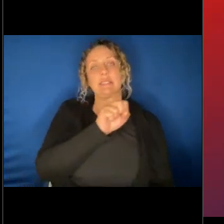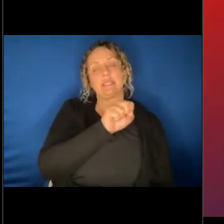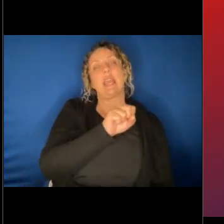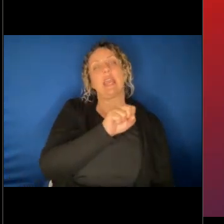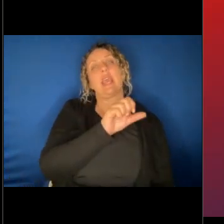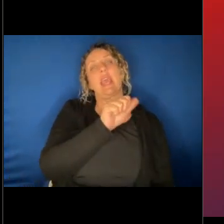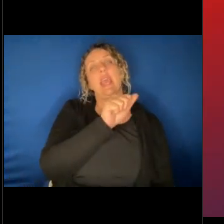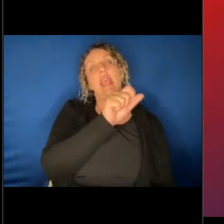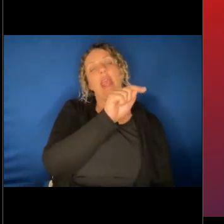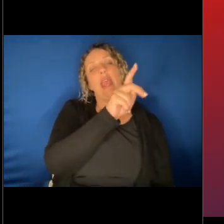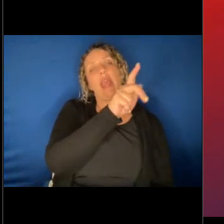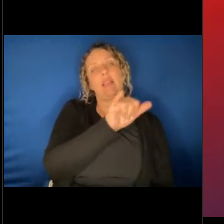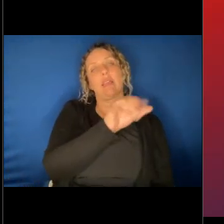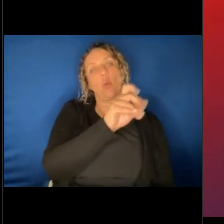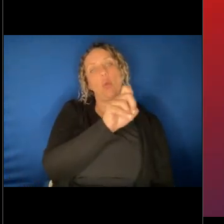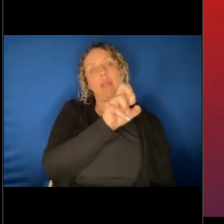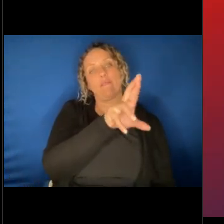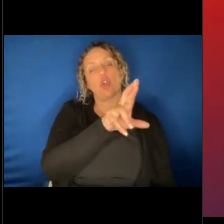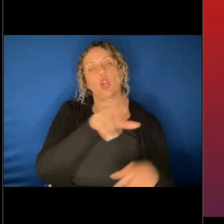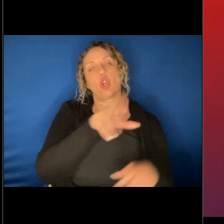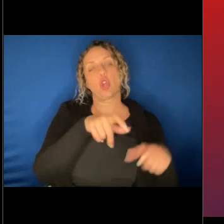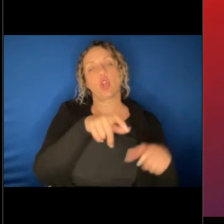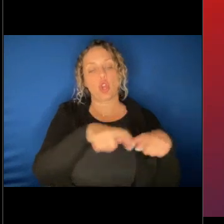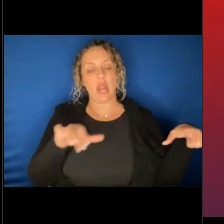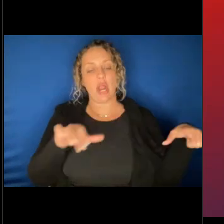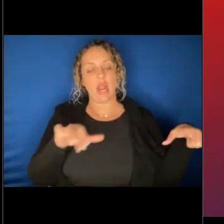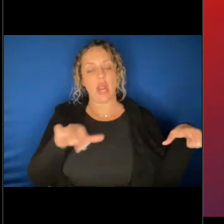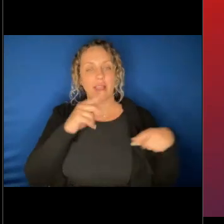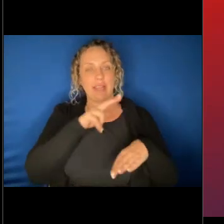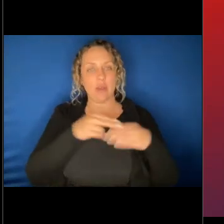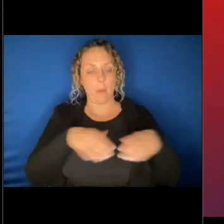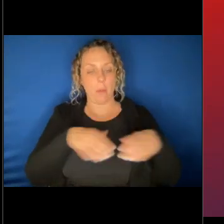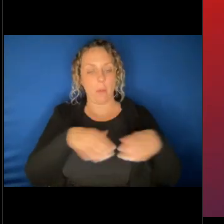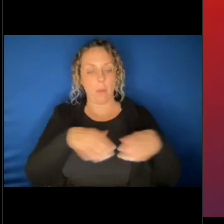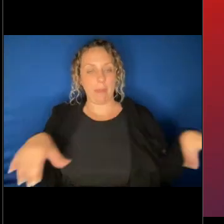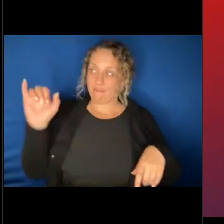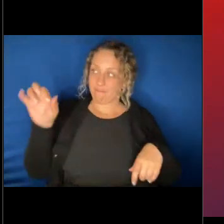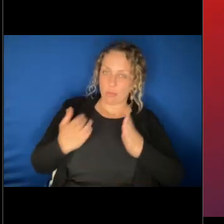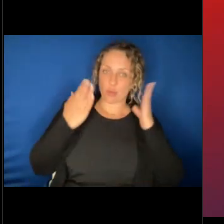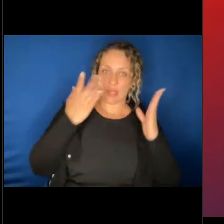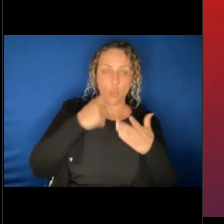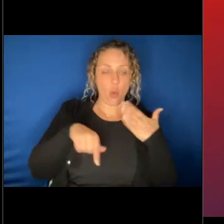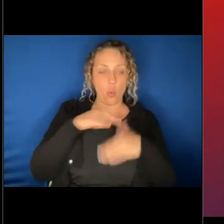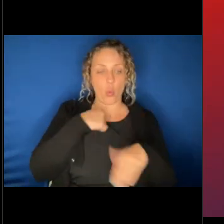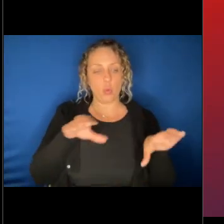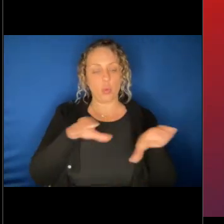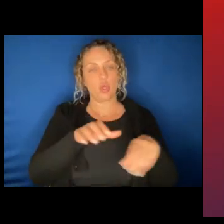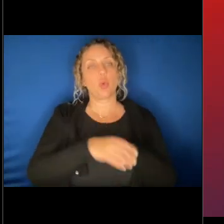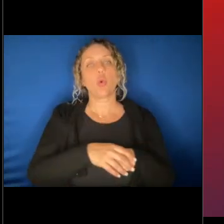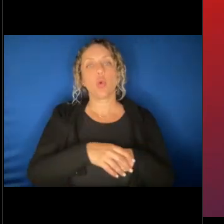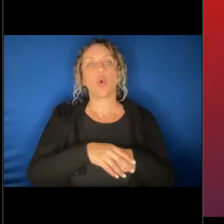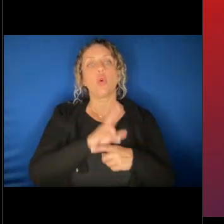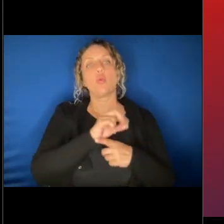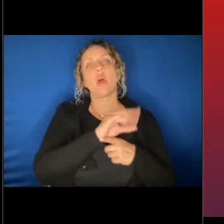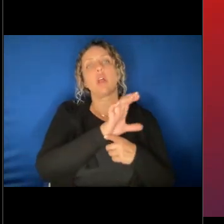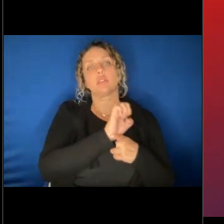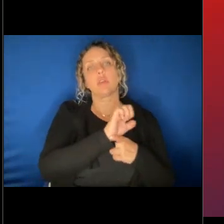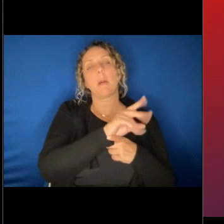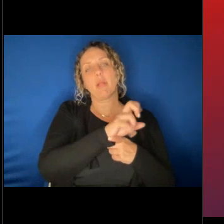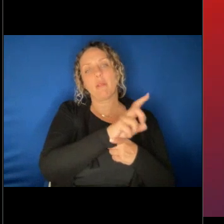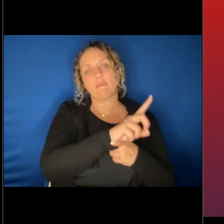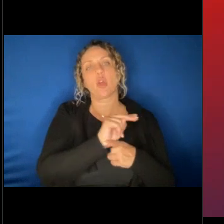us a natural boundary, which is one of the #1 issues the gentleman from FAU presented as for what we would do. Renaissance Boulevard, Nord